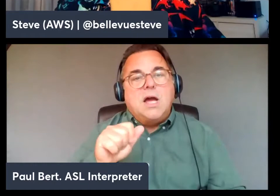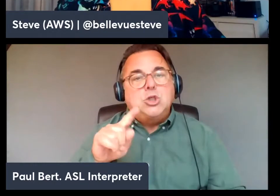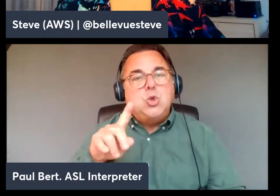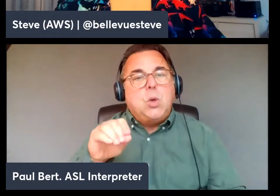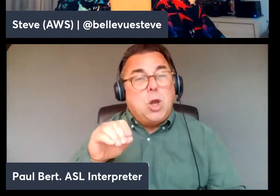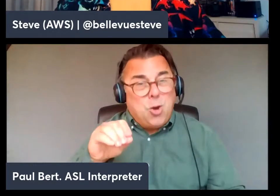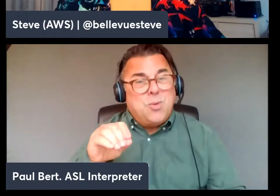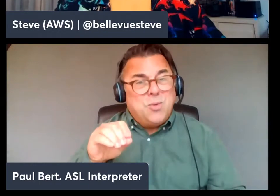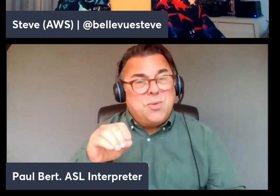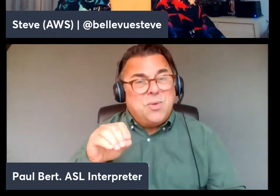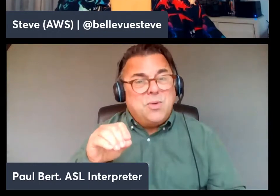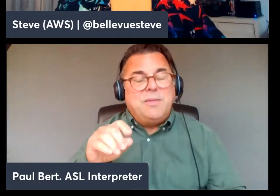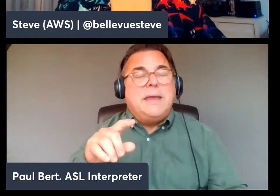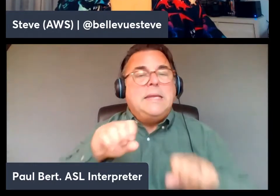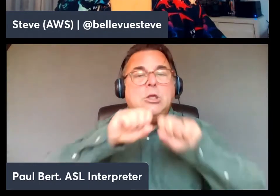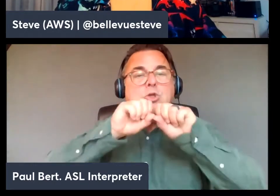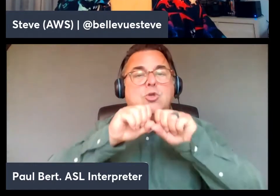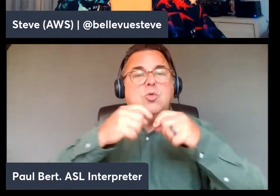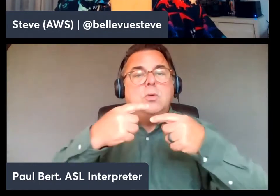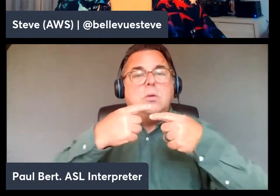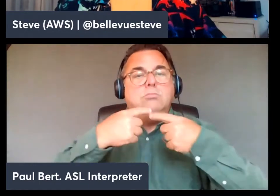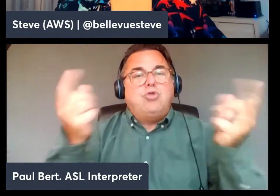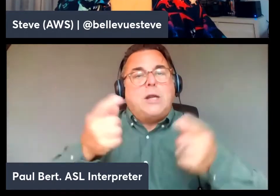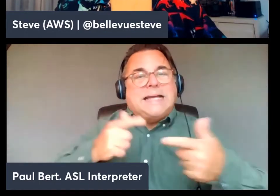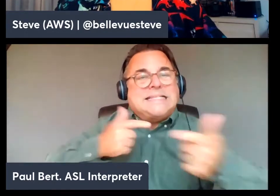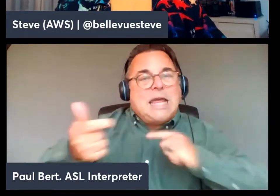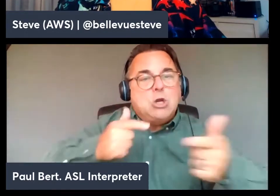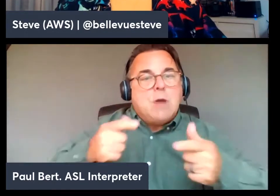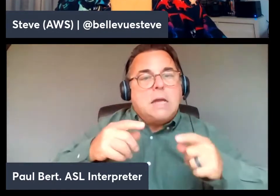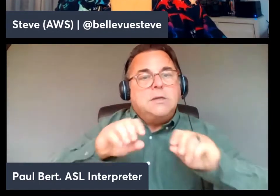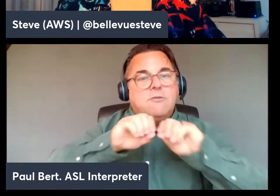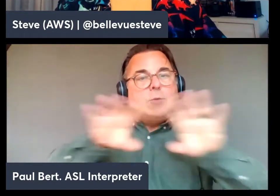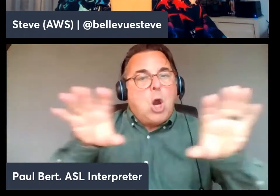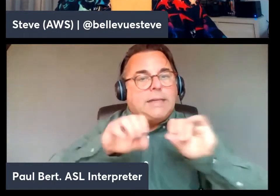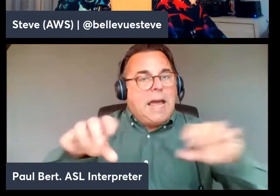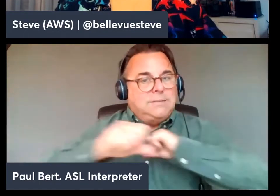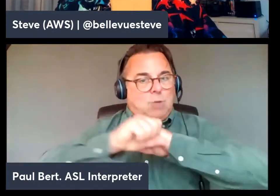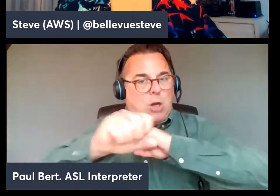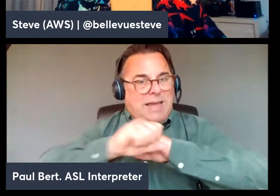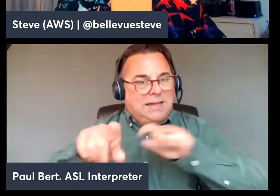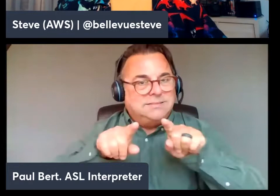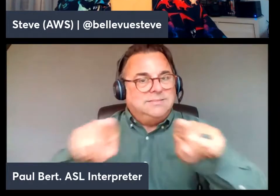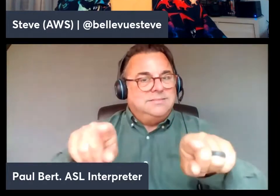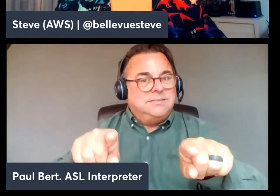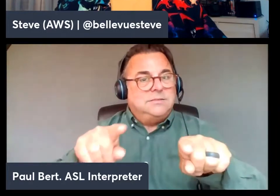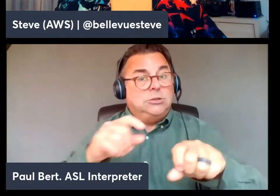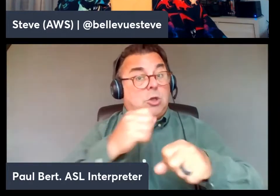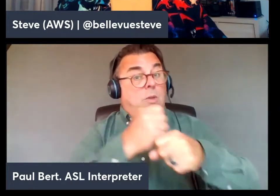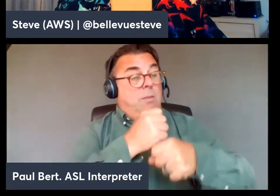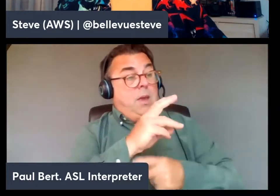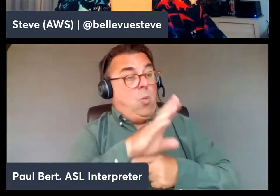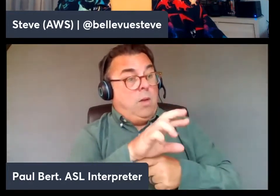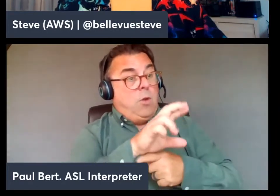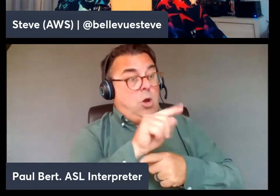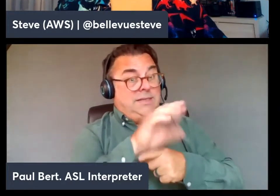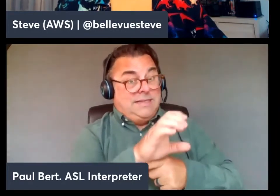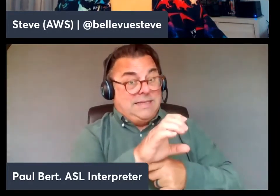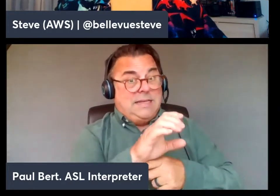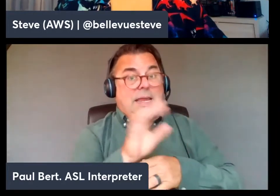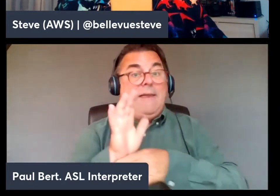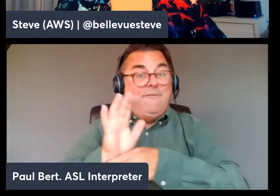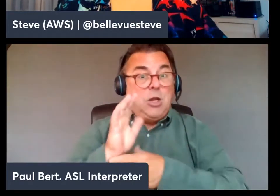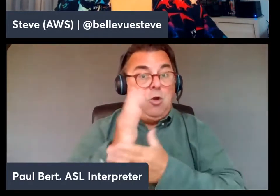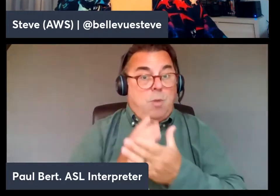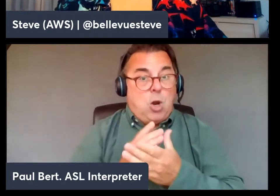large broadcasts and interactive broadcasts that they were able to build the WebRTC and the video